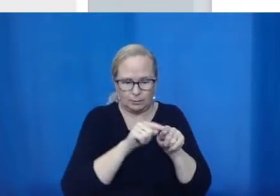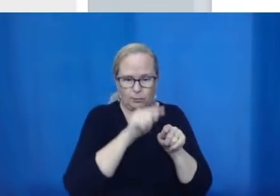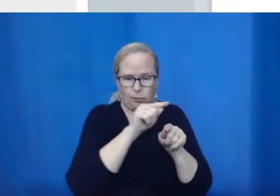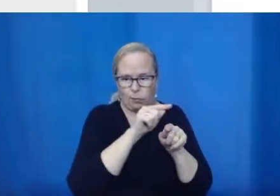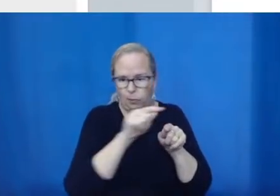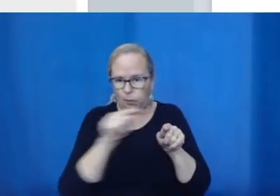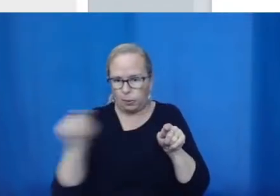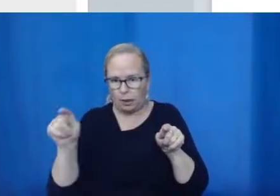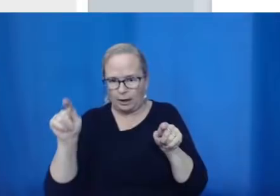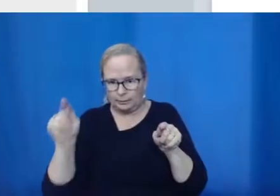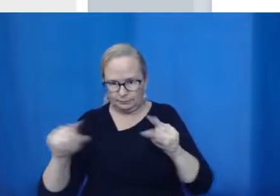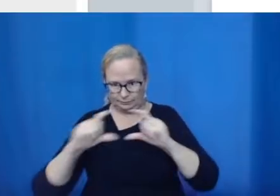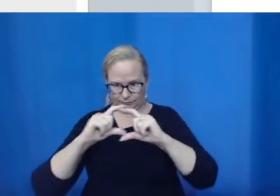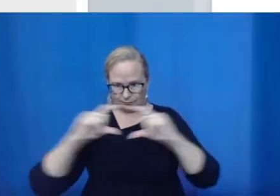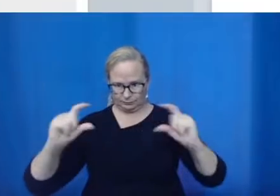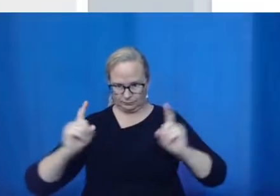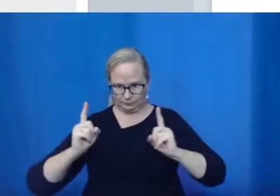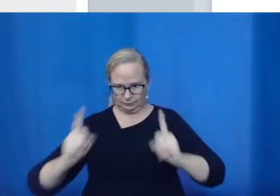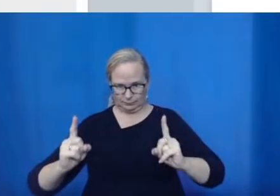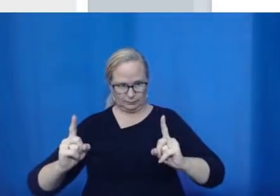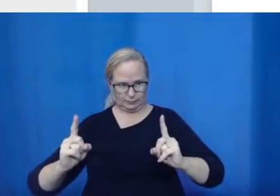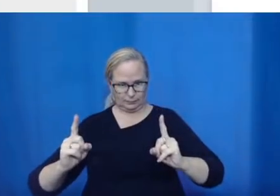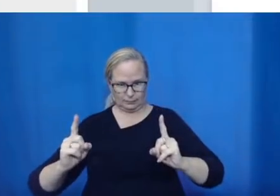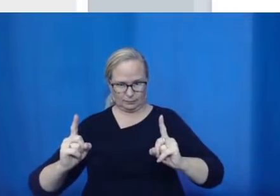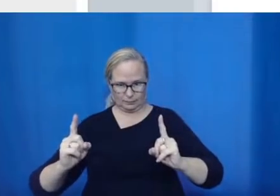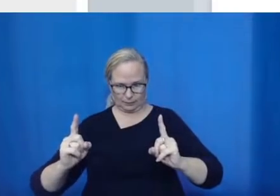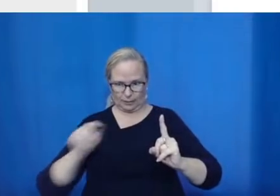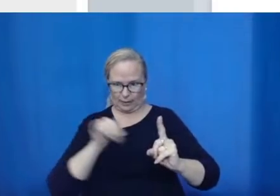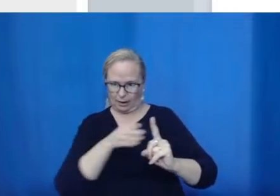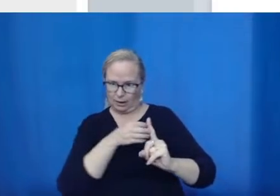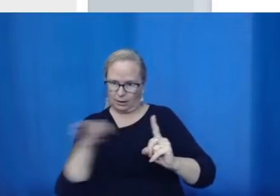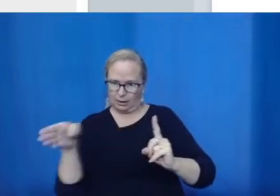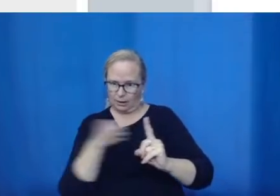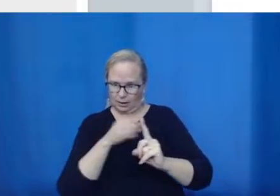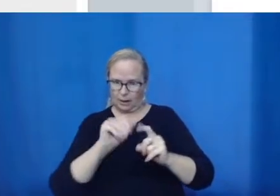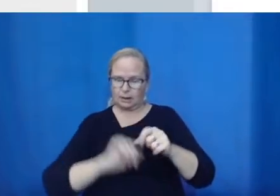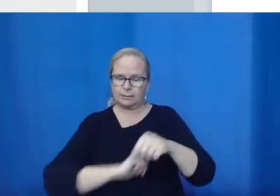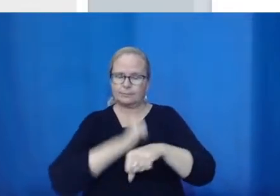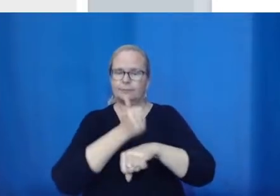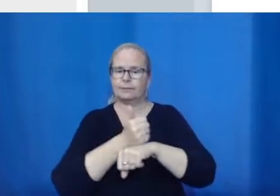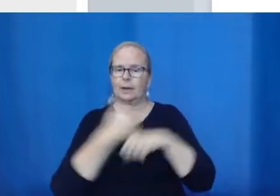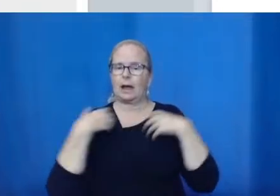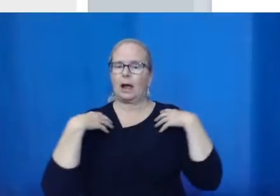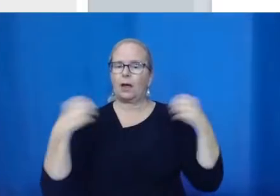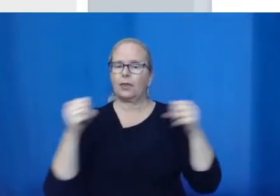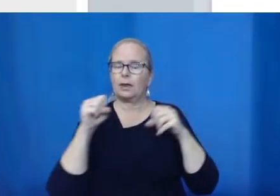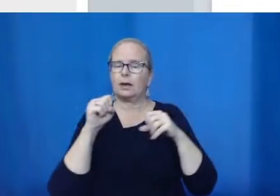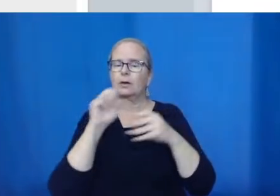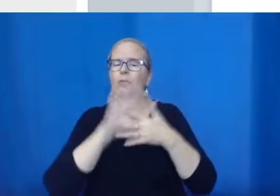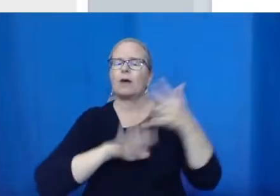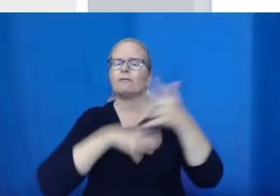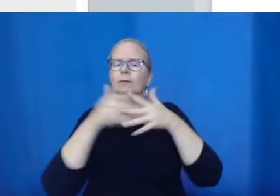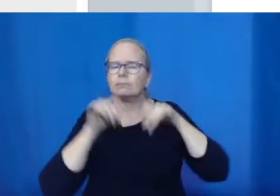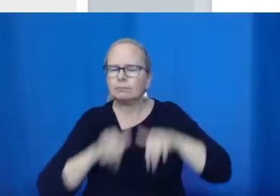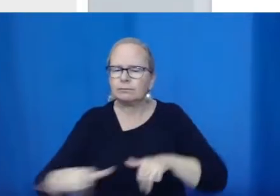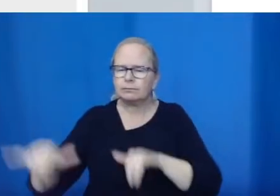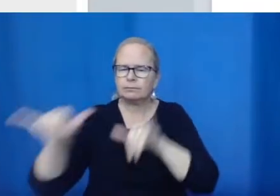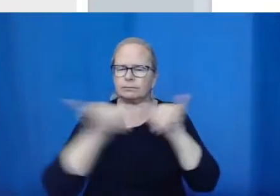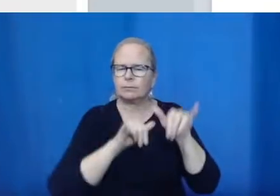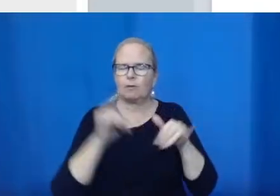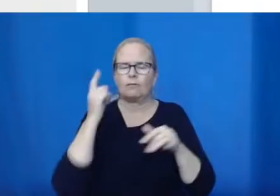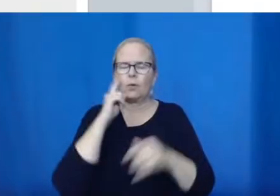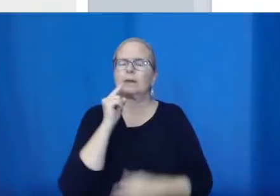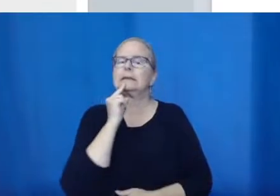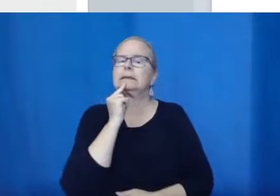outcomes on their statistics. So the latest numbers we got are ICU 248 and non-ICU 846.